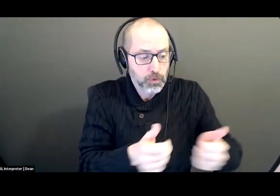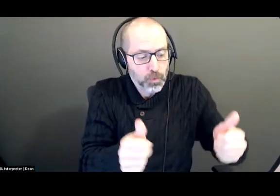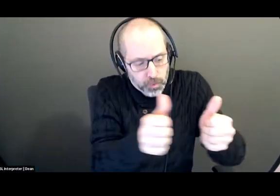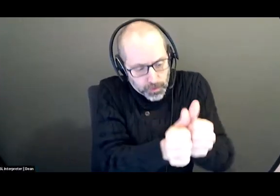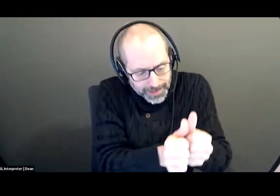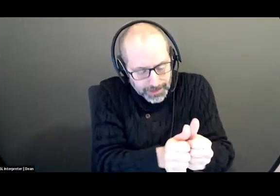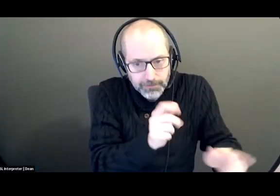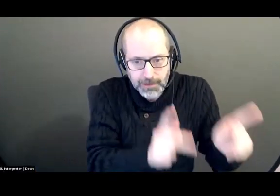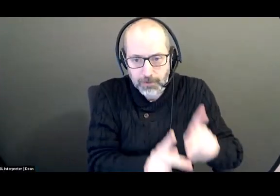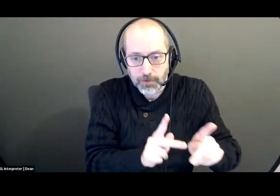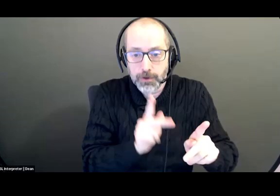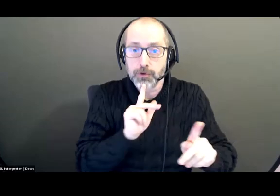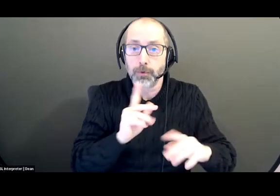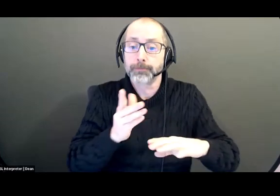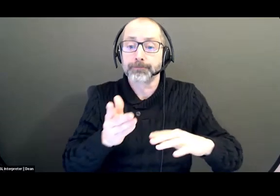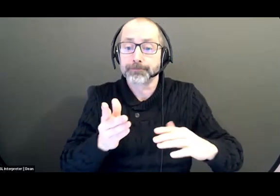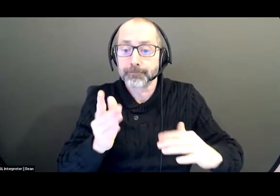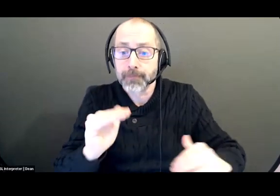people, not for people.